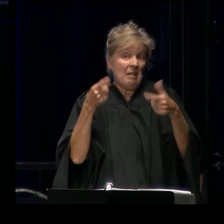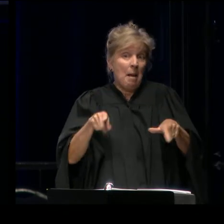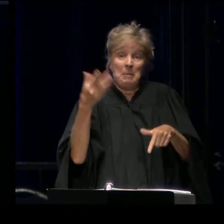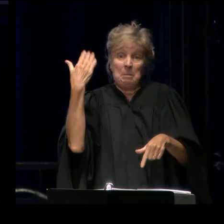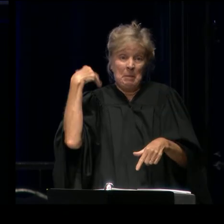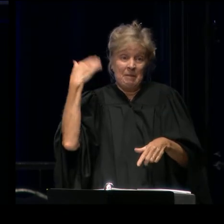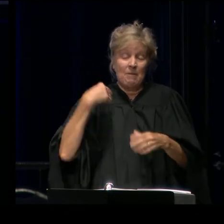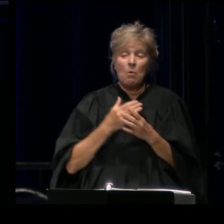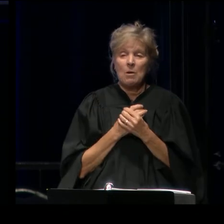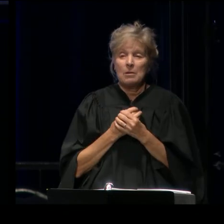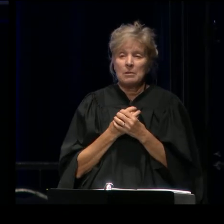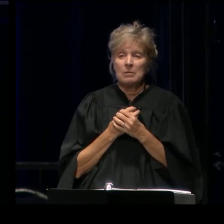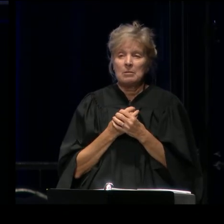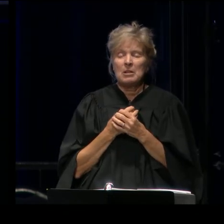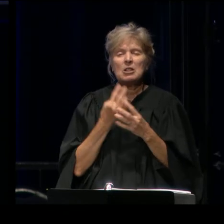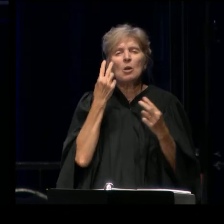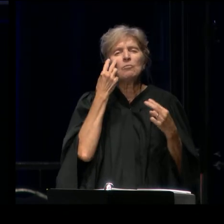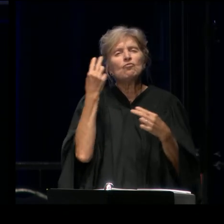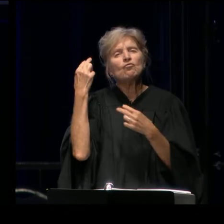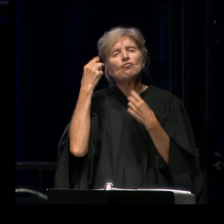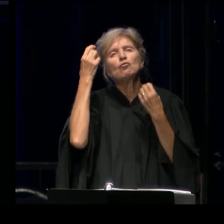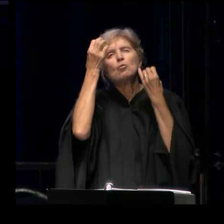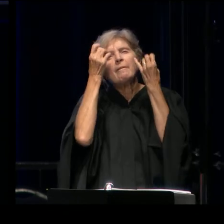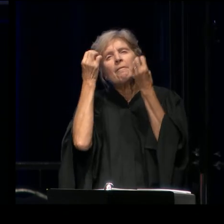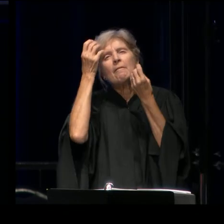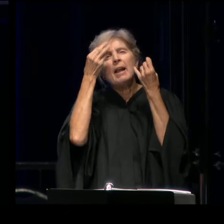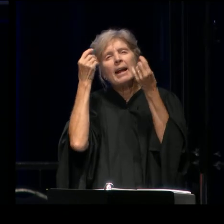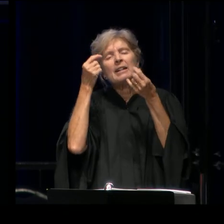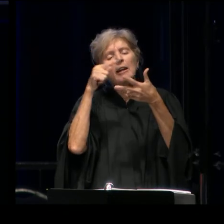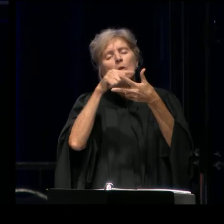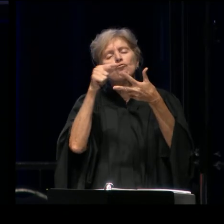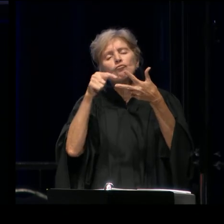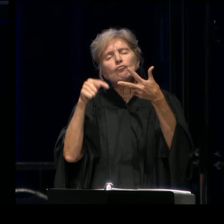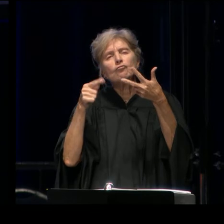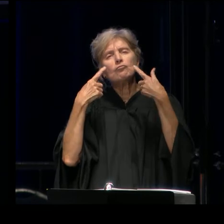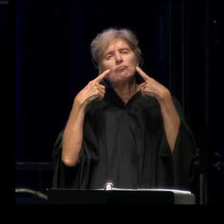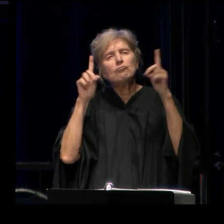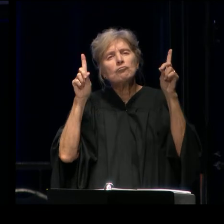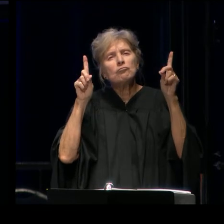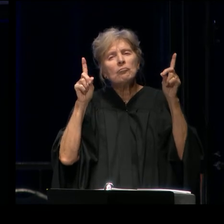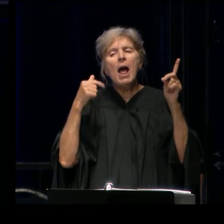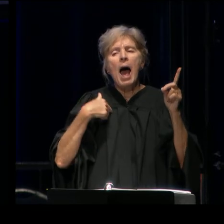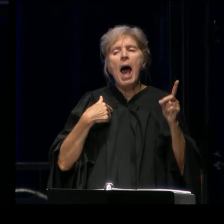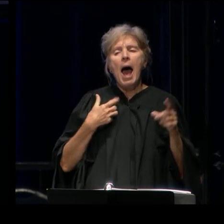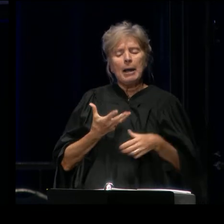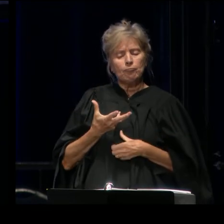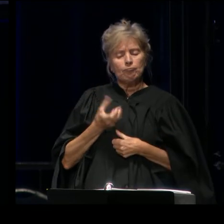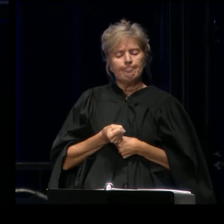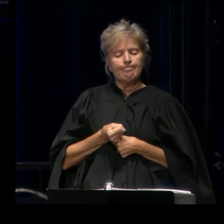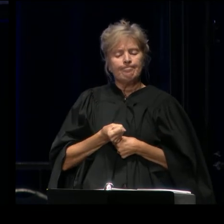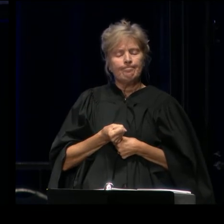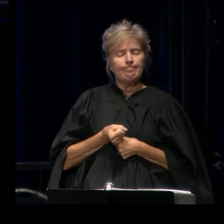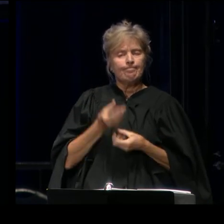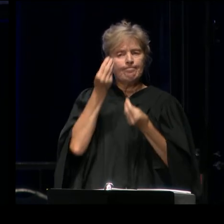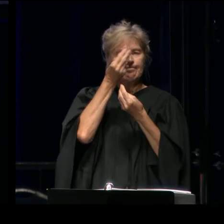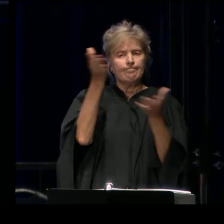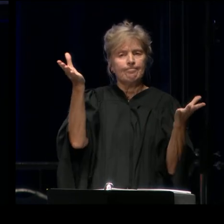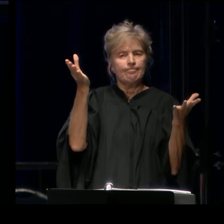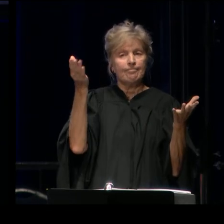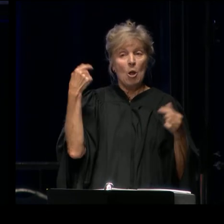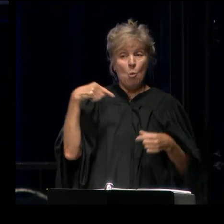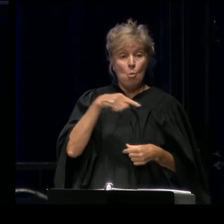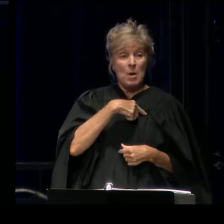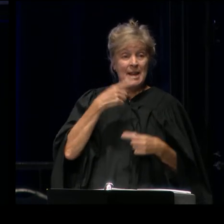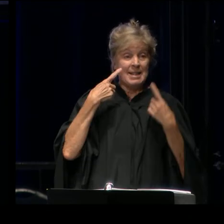Reflecting on these milestones, I can safely say that the reason for our success is